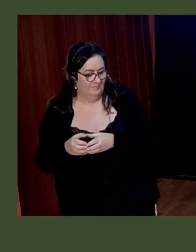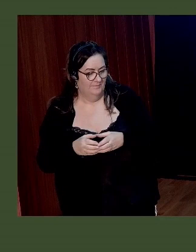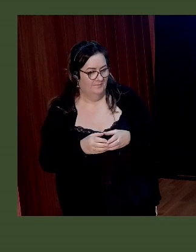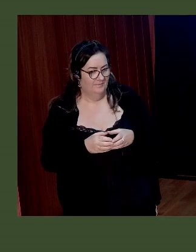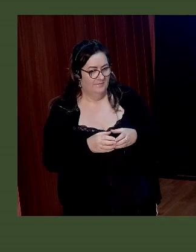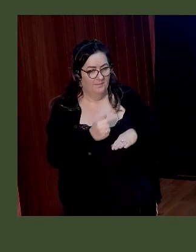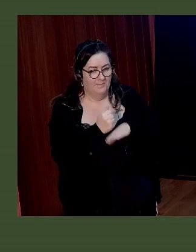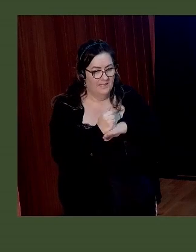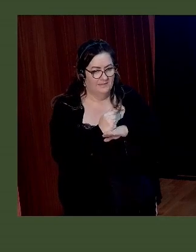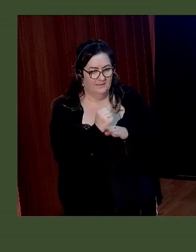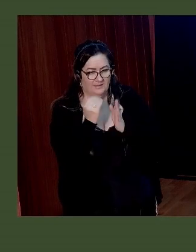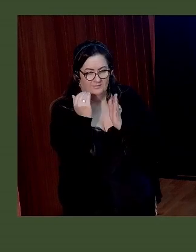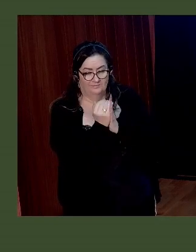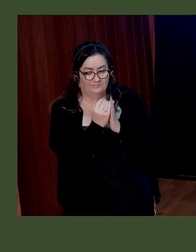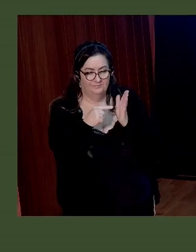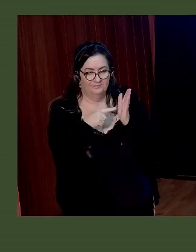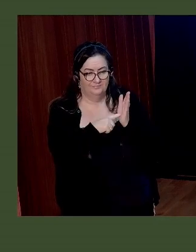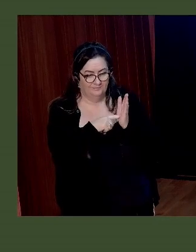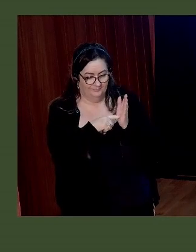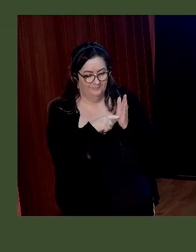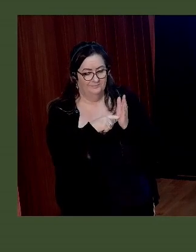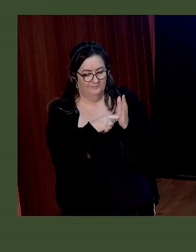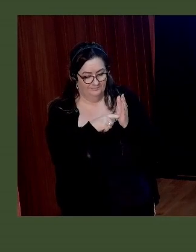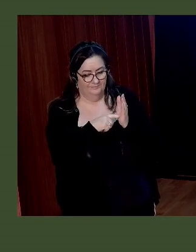The basic principle of